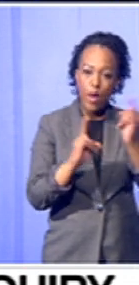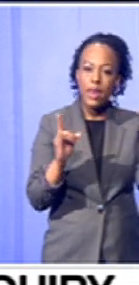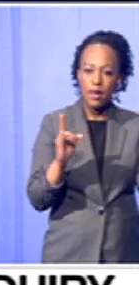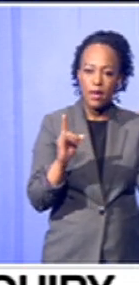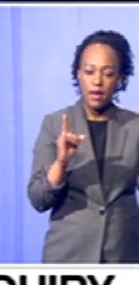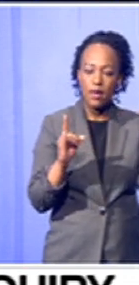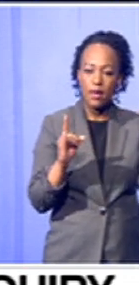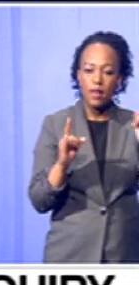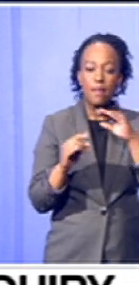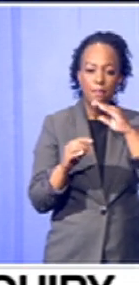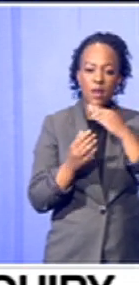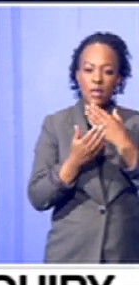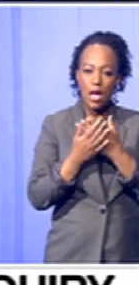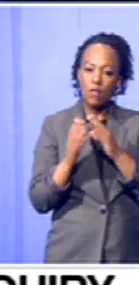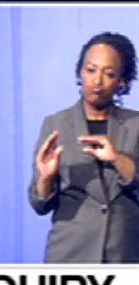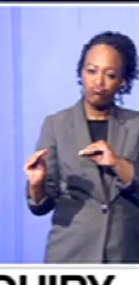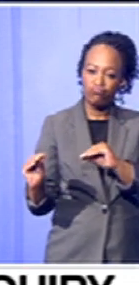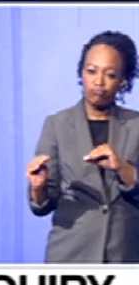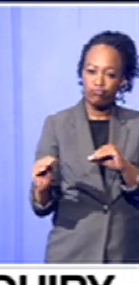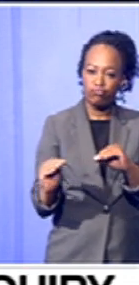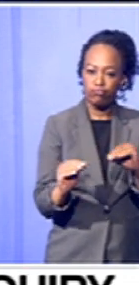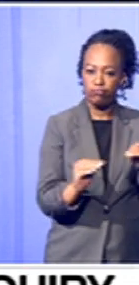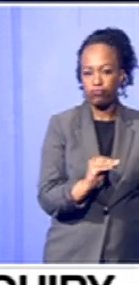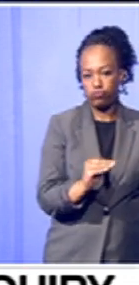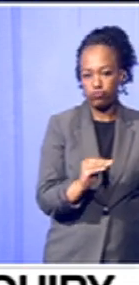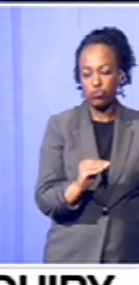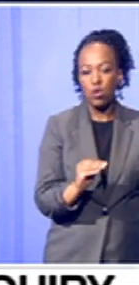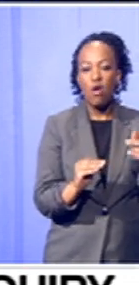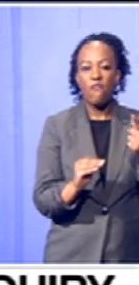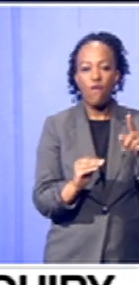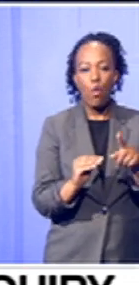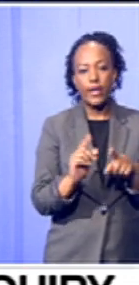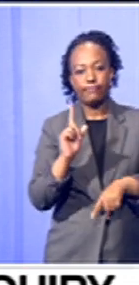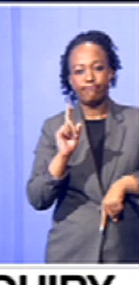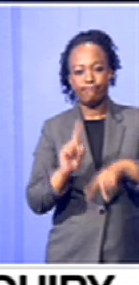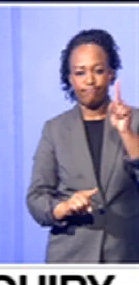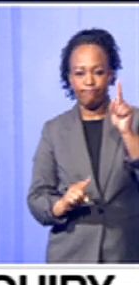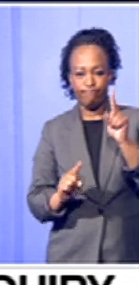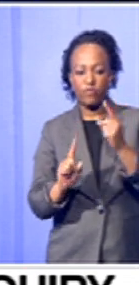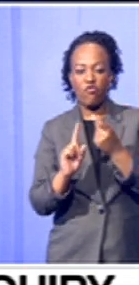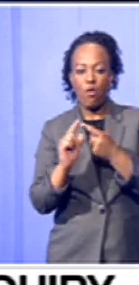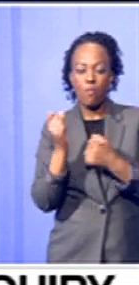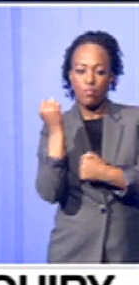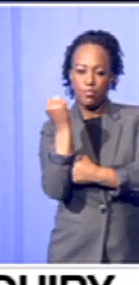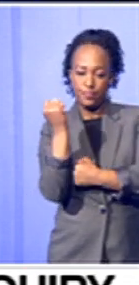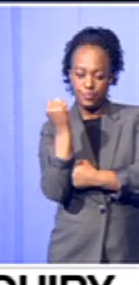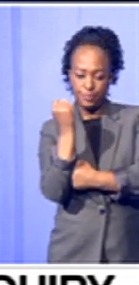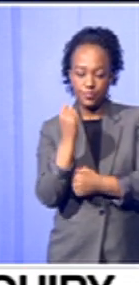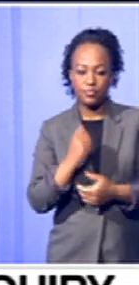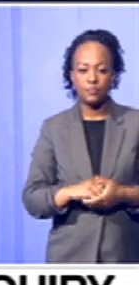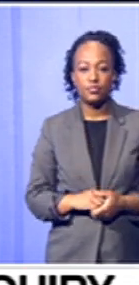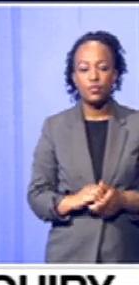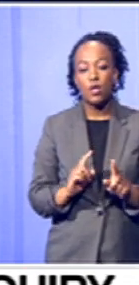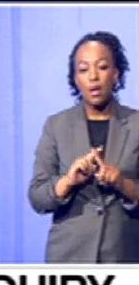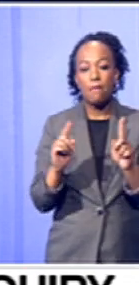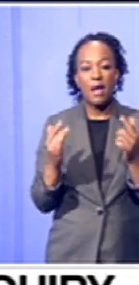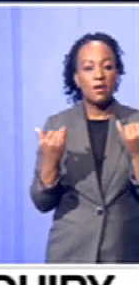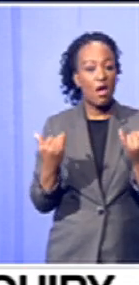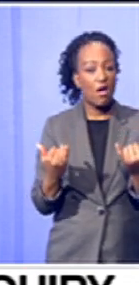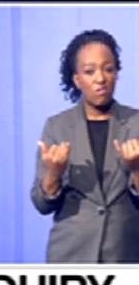the processes of her removal from office. However, at the moment, there is nothing that is